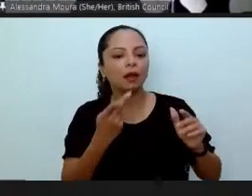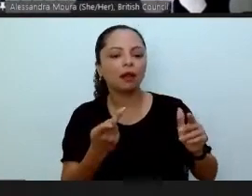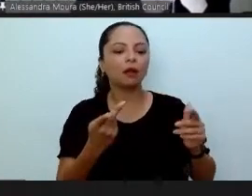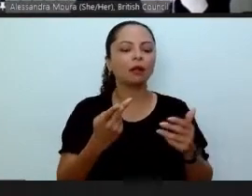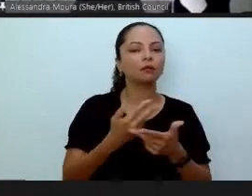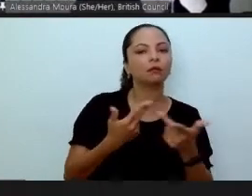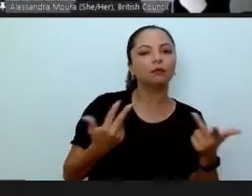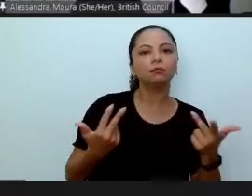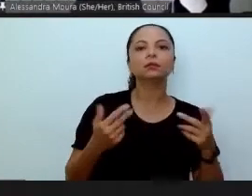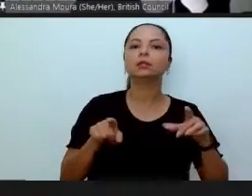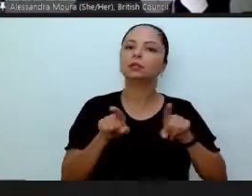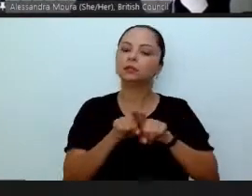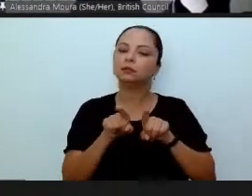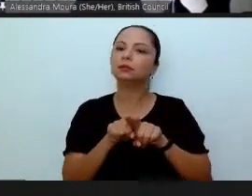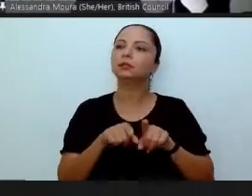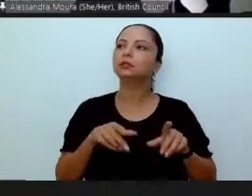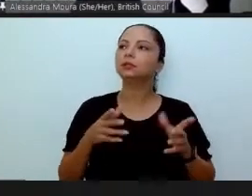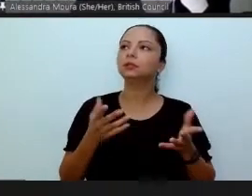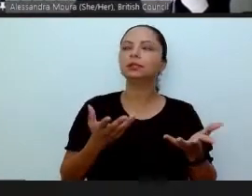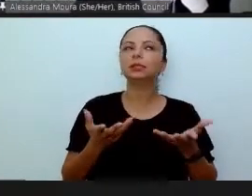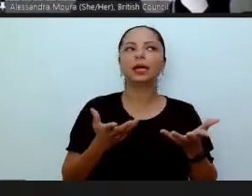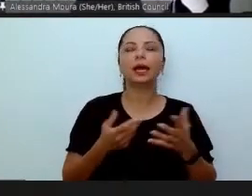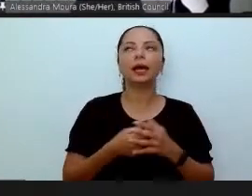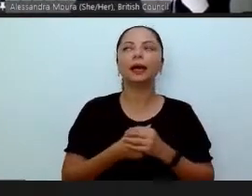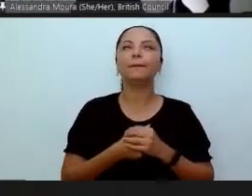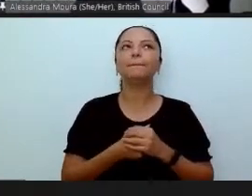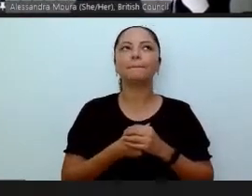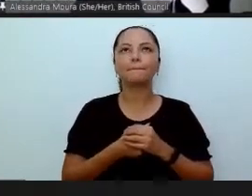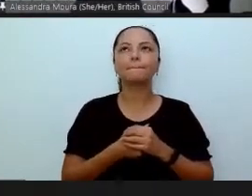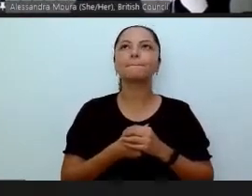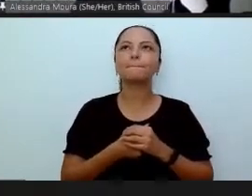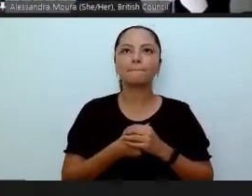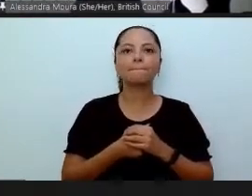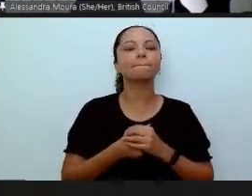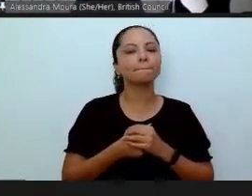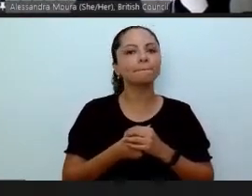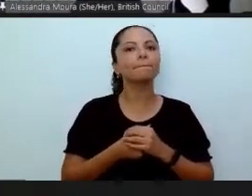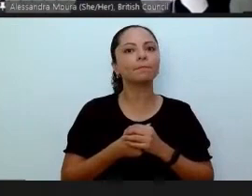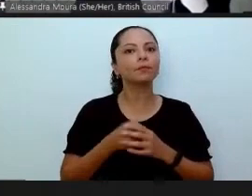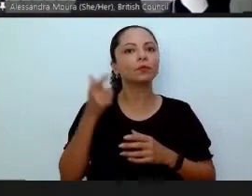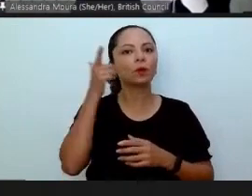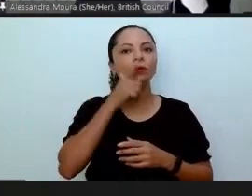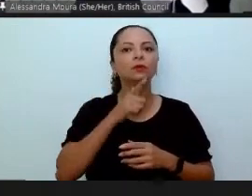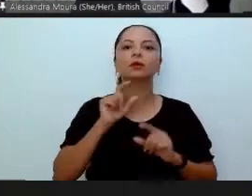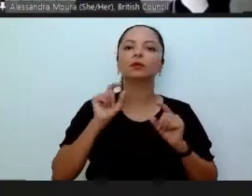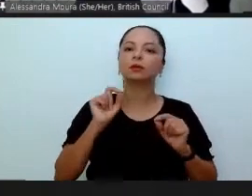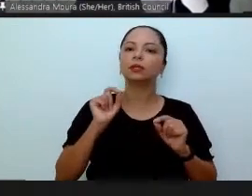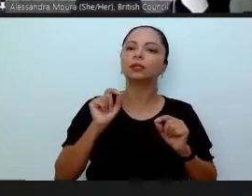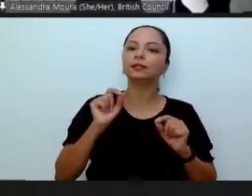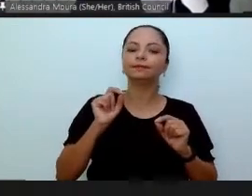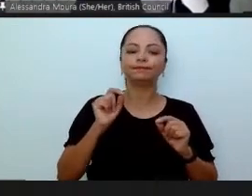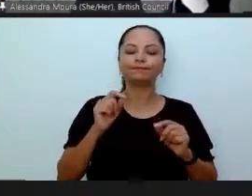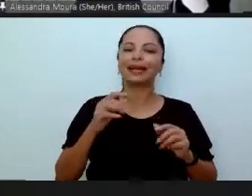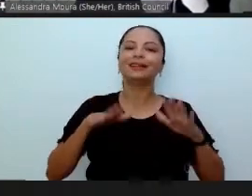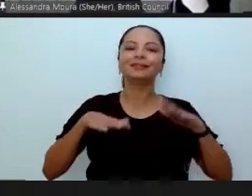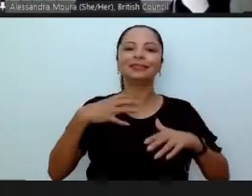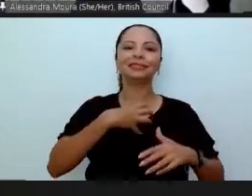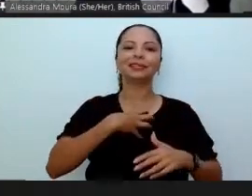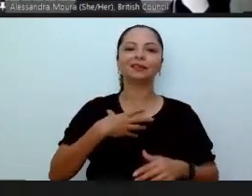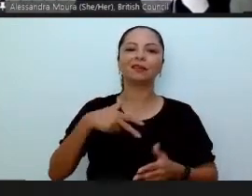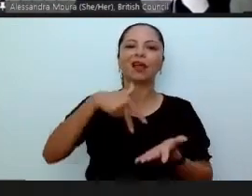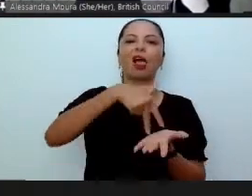be outside in the cruel world, is part of what the classroom is. However, if